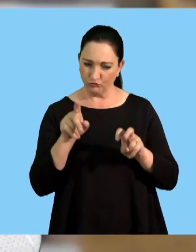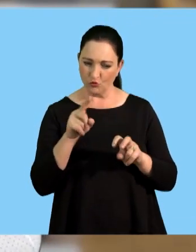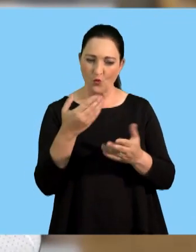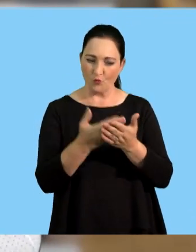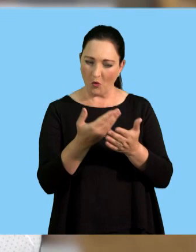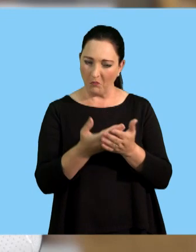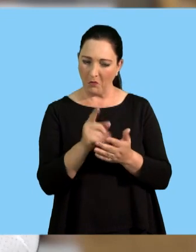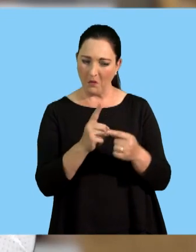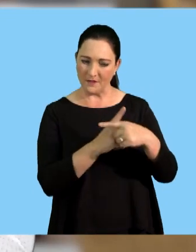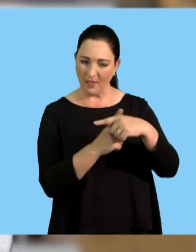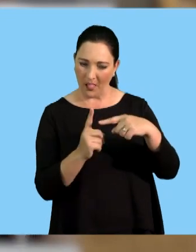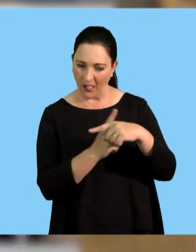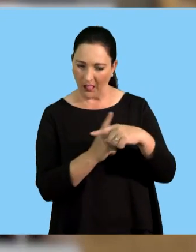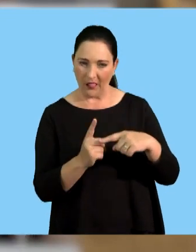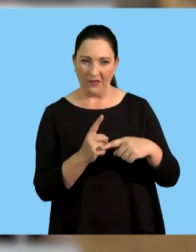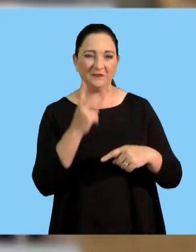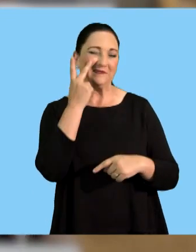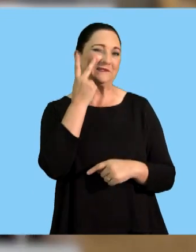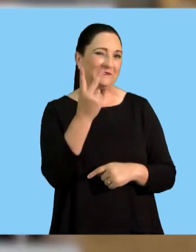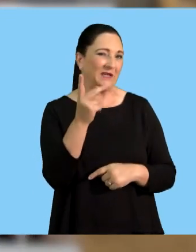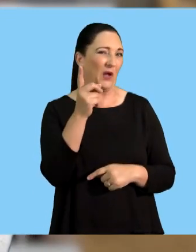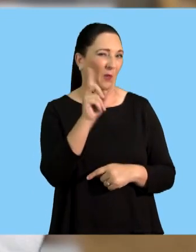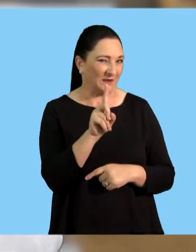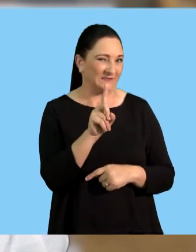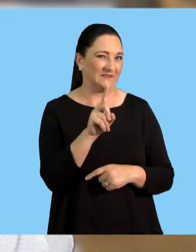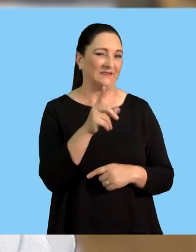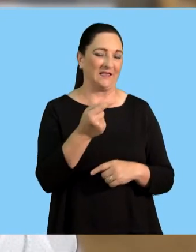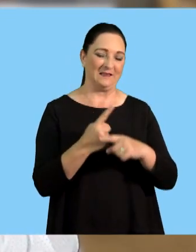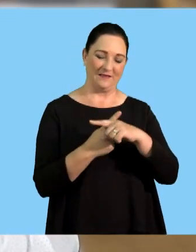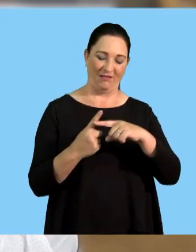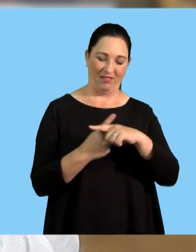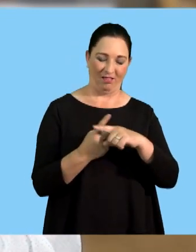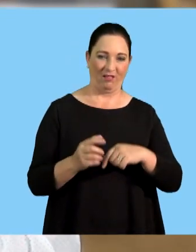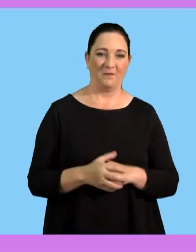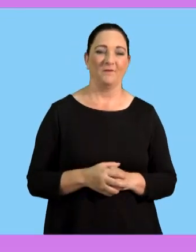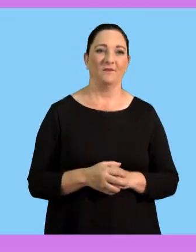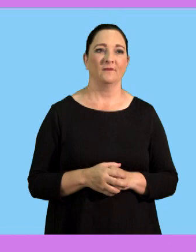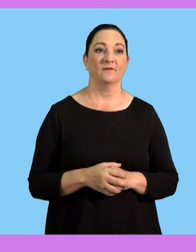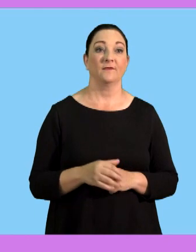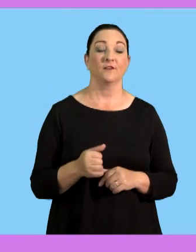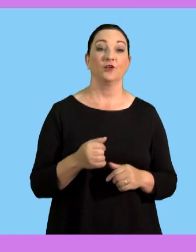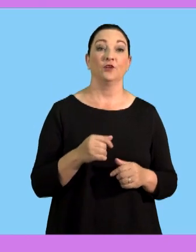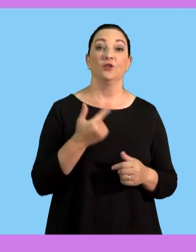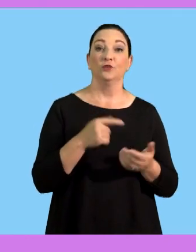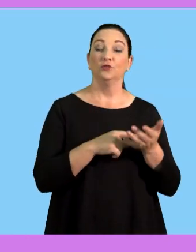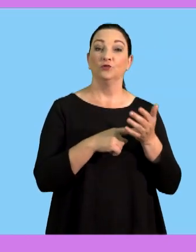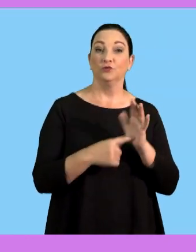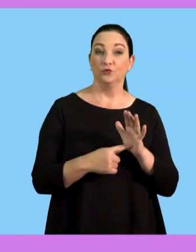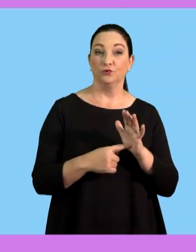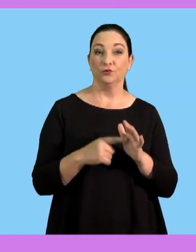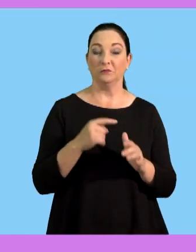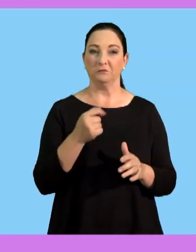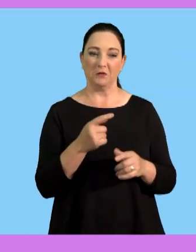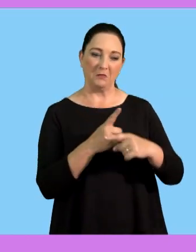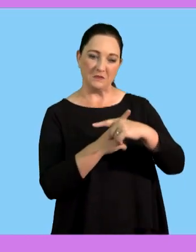at the probability scale. Okay, so let's see what the probability scale is. So I indicated here that the probability